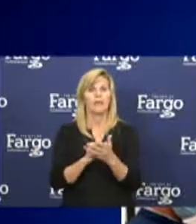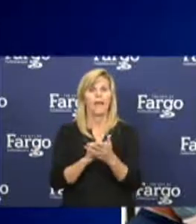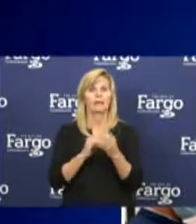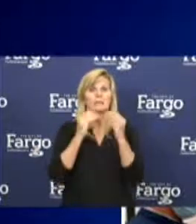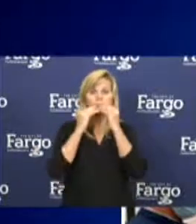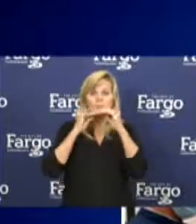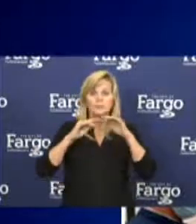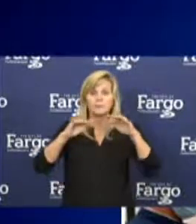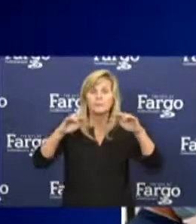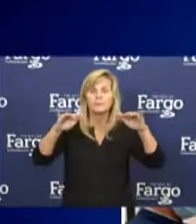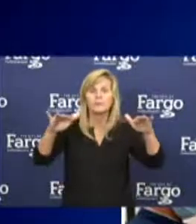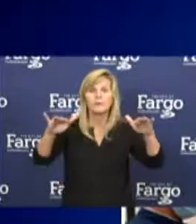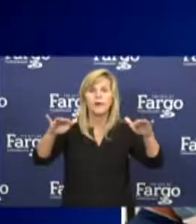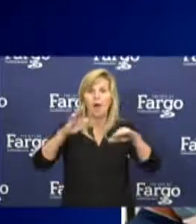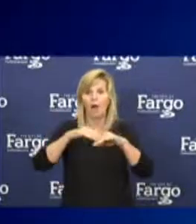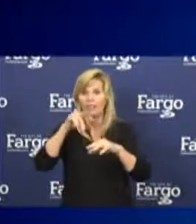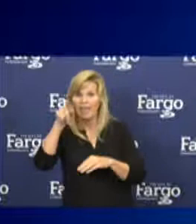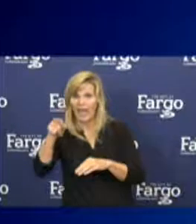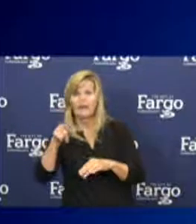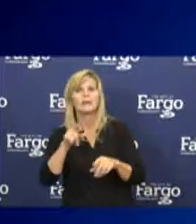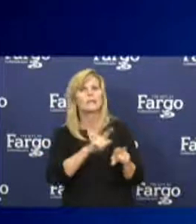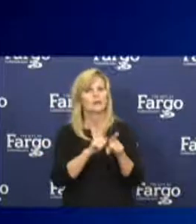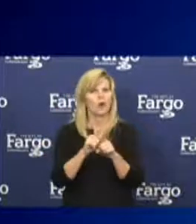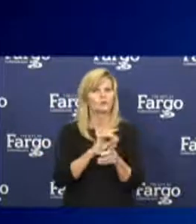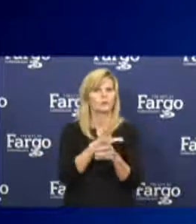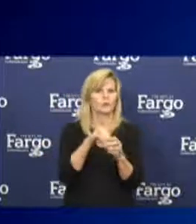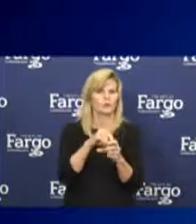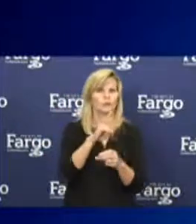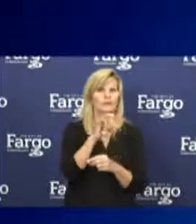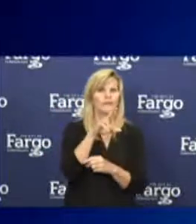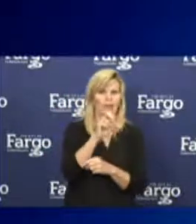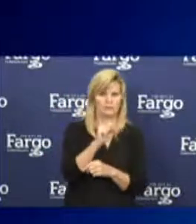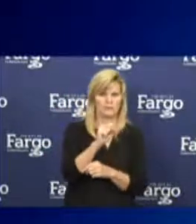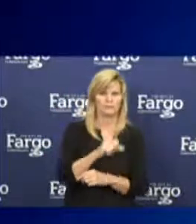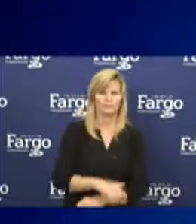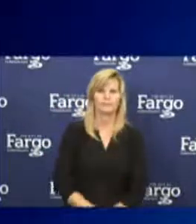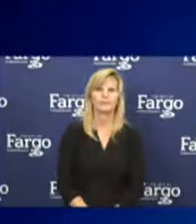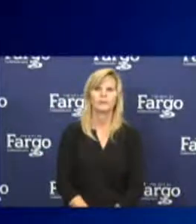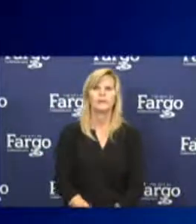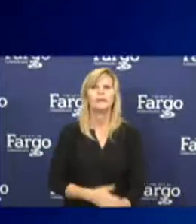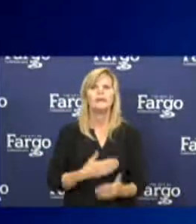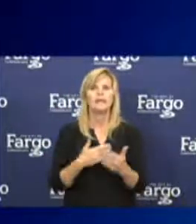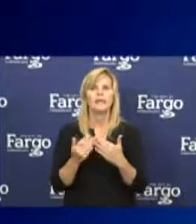So there's every reason to believe that that should help protect us from those as well. And